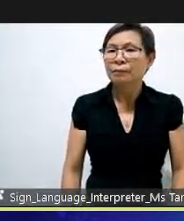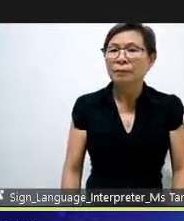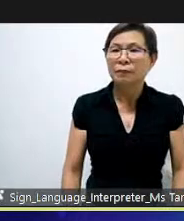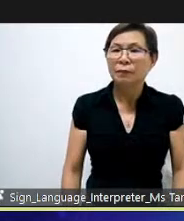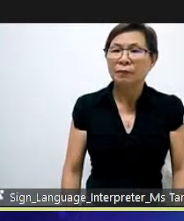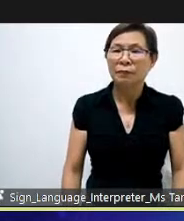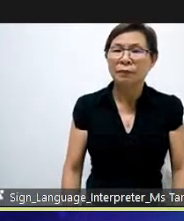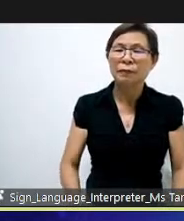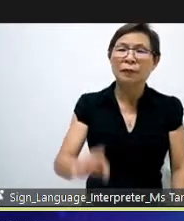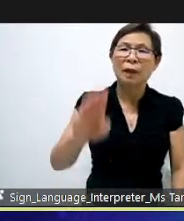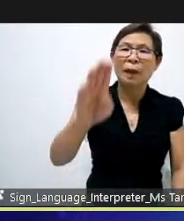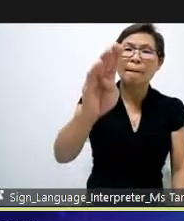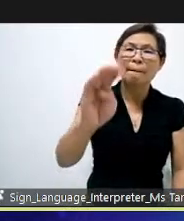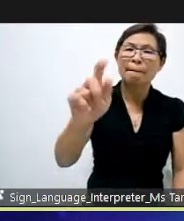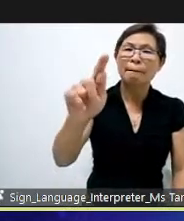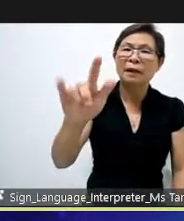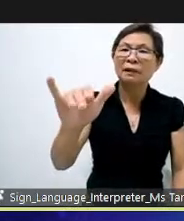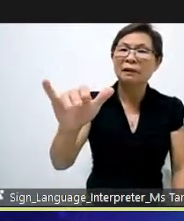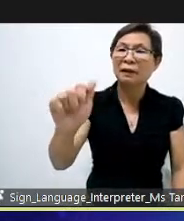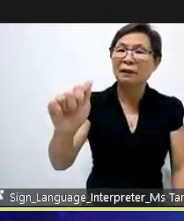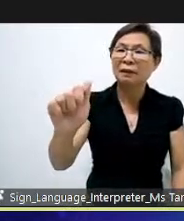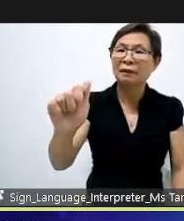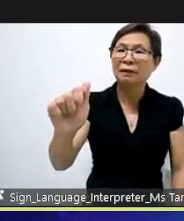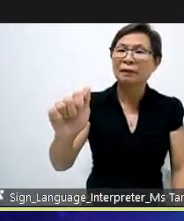Miss Betia, you're muted, Miss Betia.